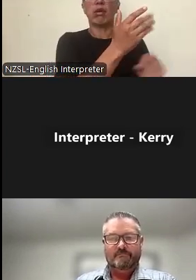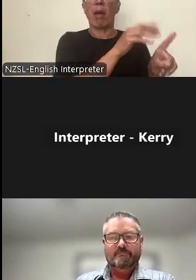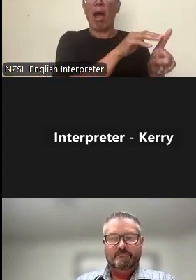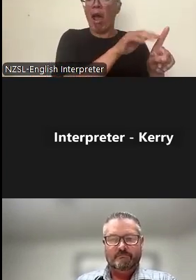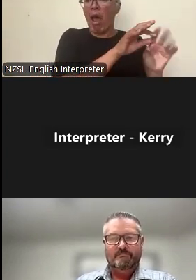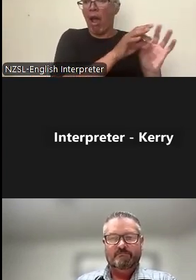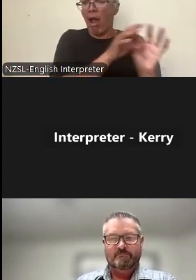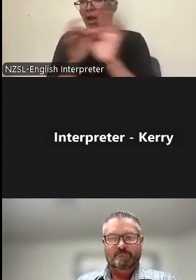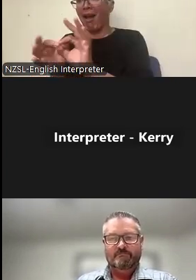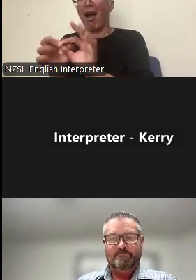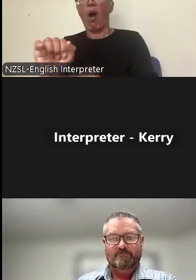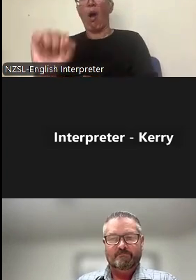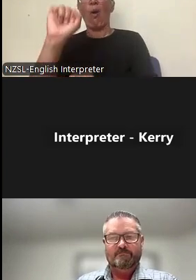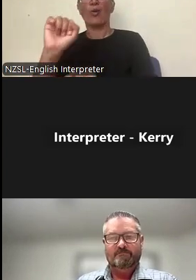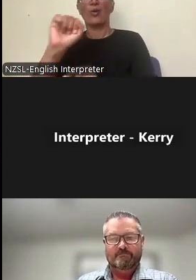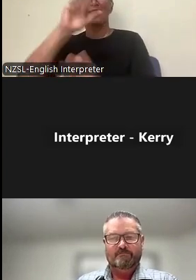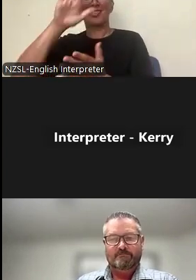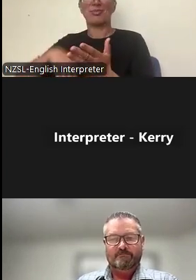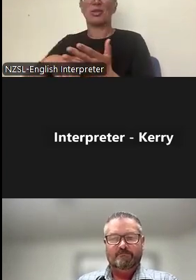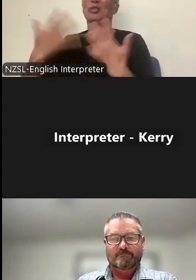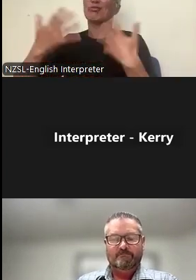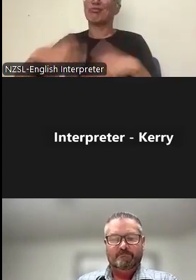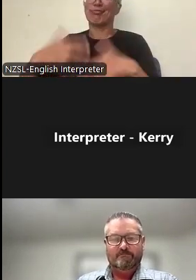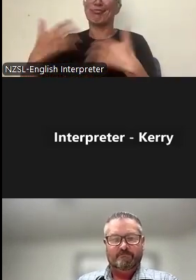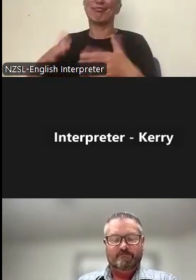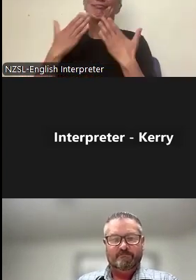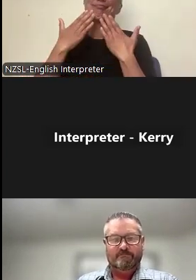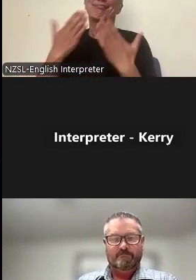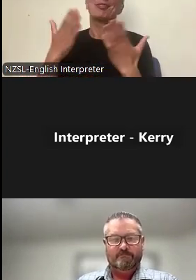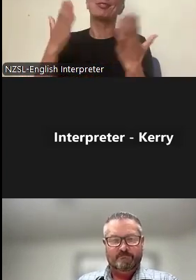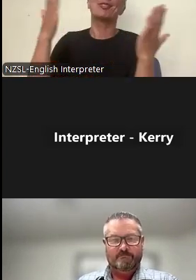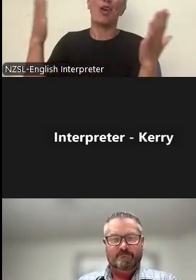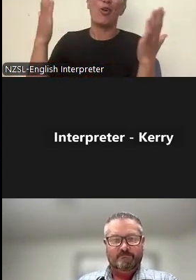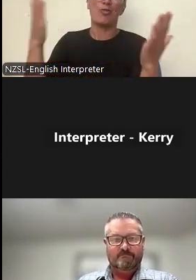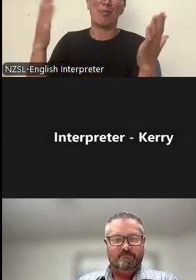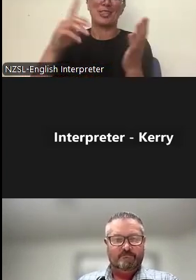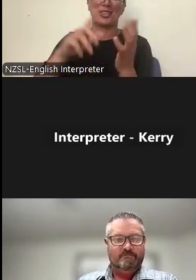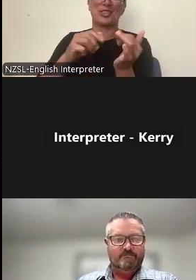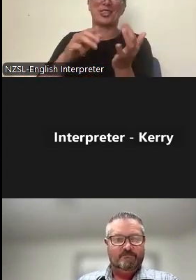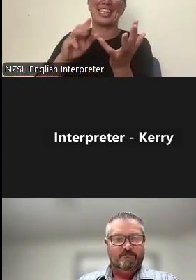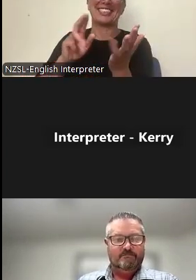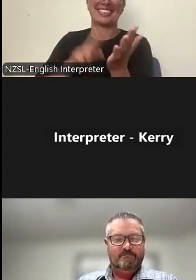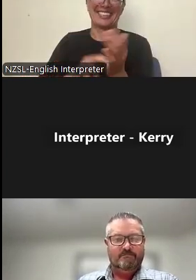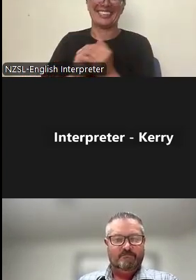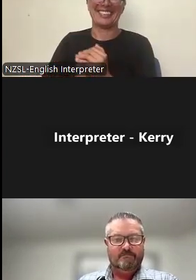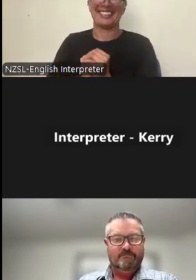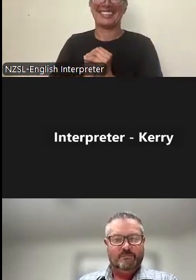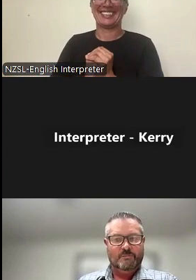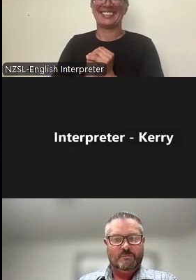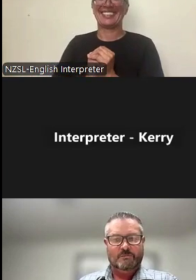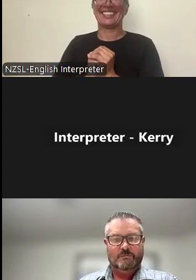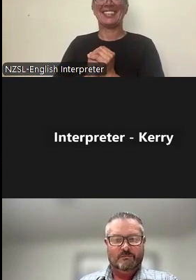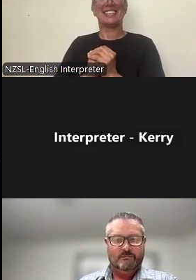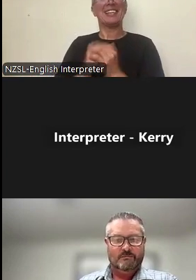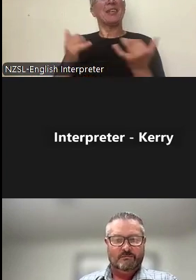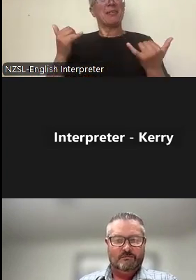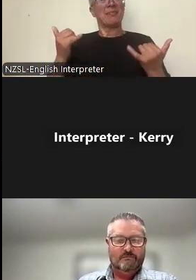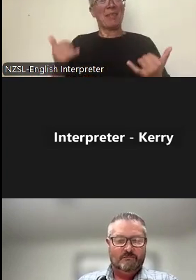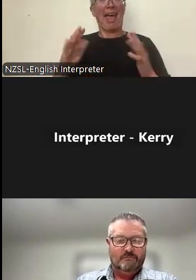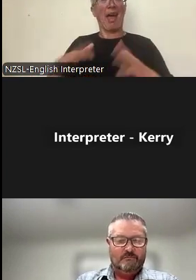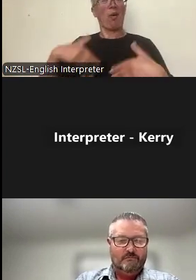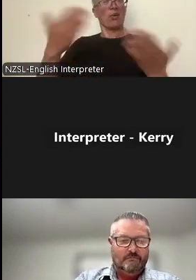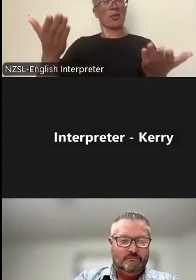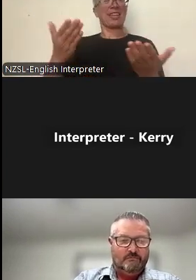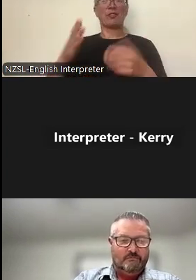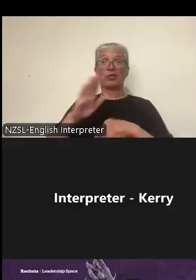within your own experience. So thanks so much, Jason. Okay, everybody, I'm going to give you another minute